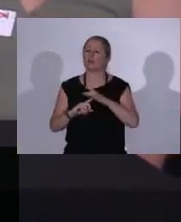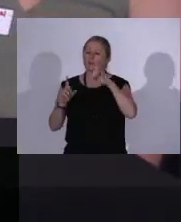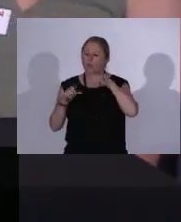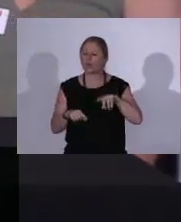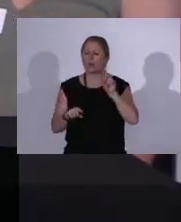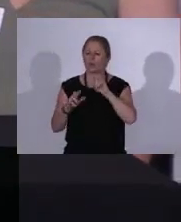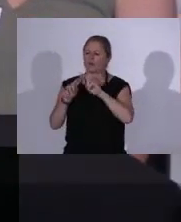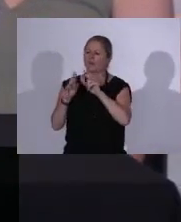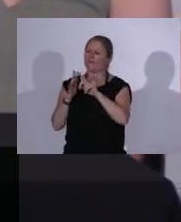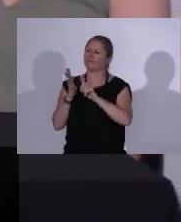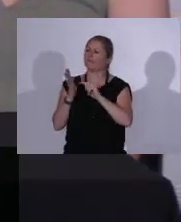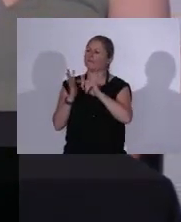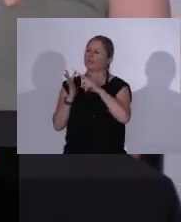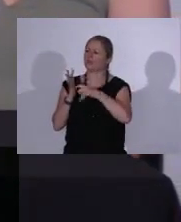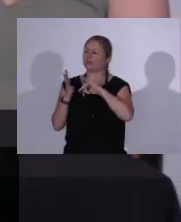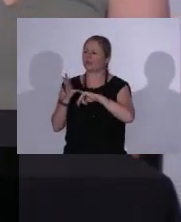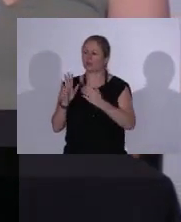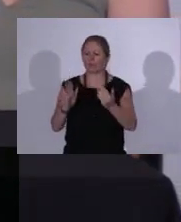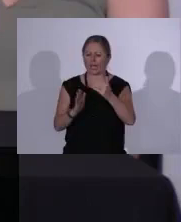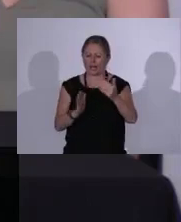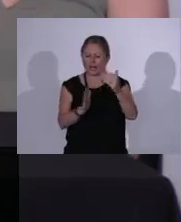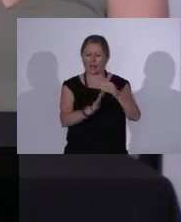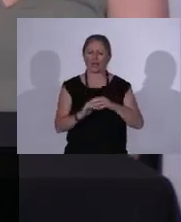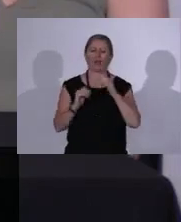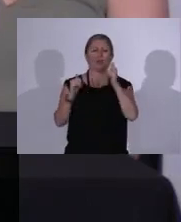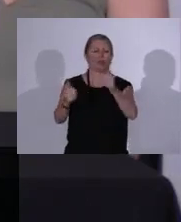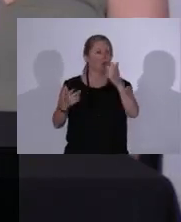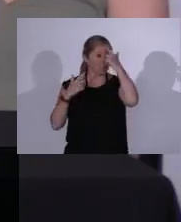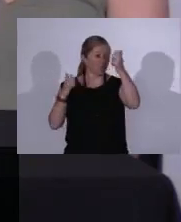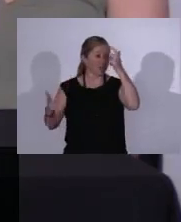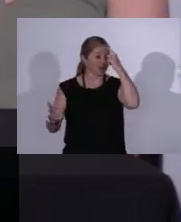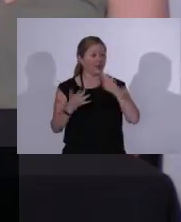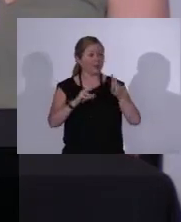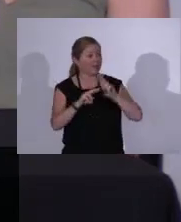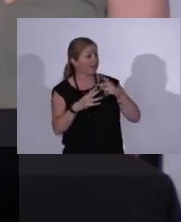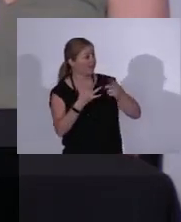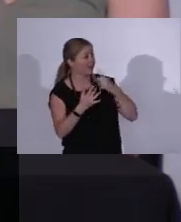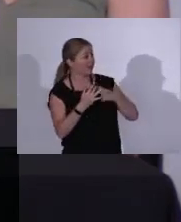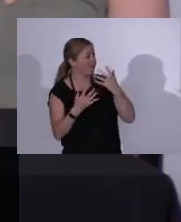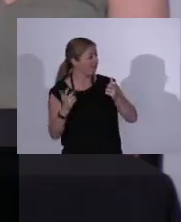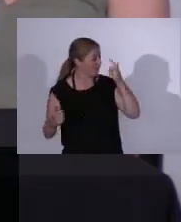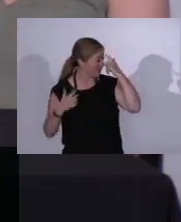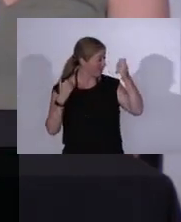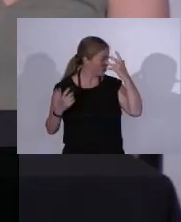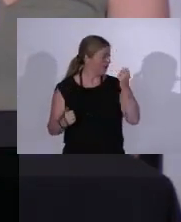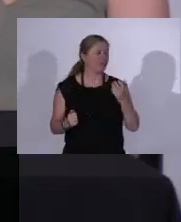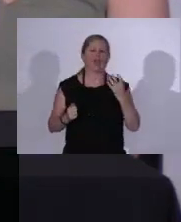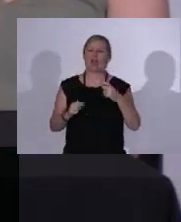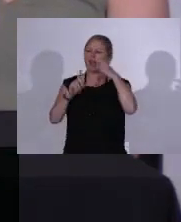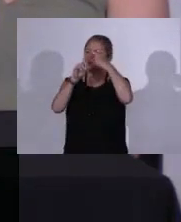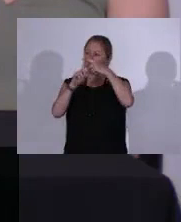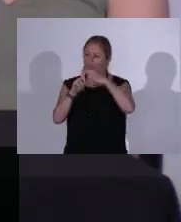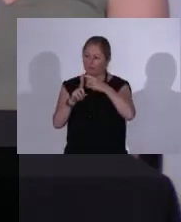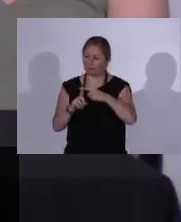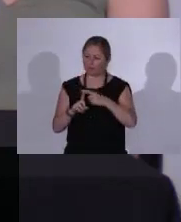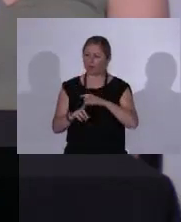filters we've put in. So some great suggestions there if anyone else has any as well. I think we've got 750 total, so it maybe didn't filter